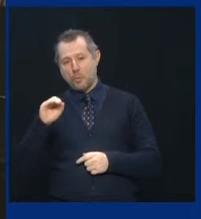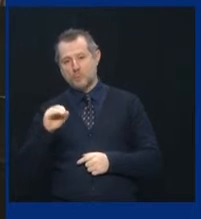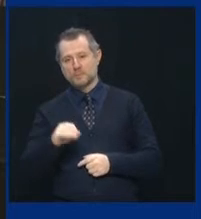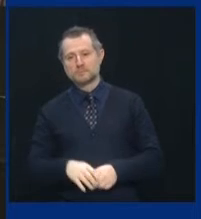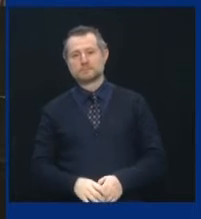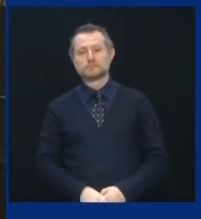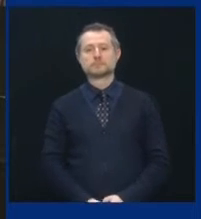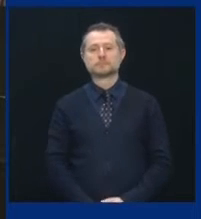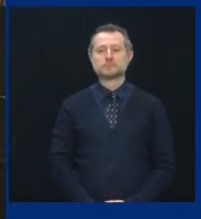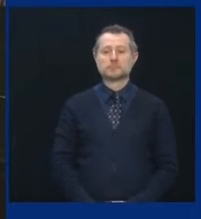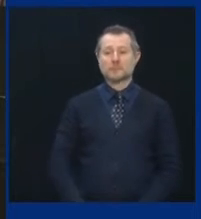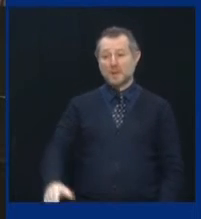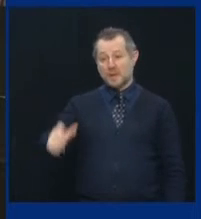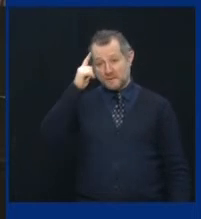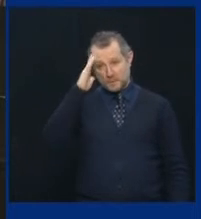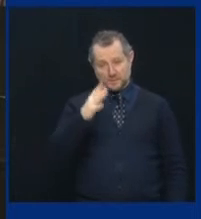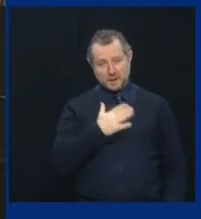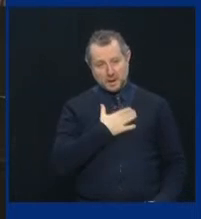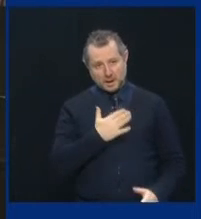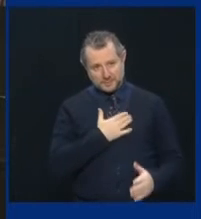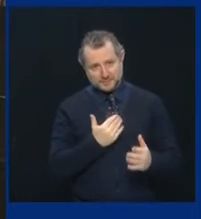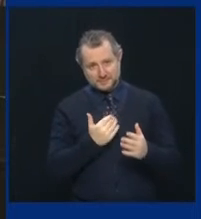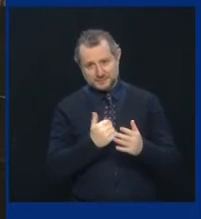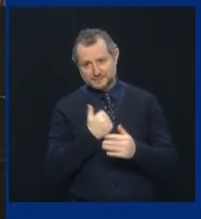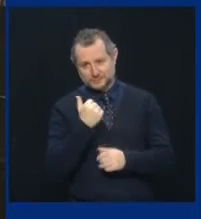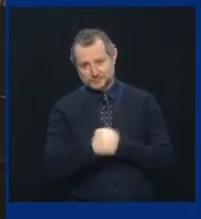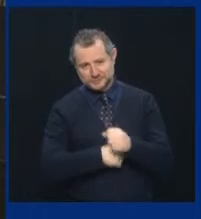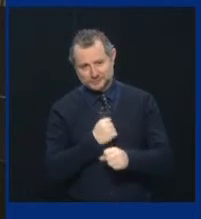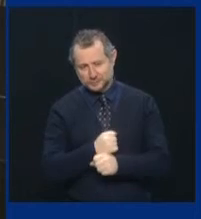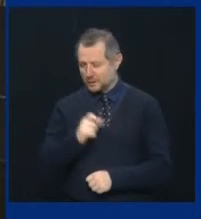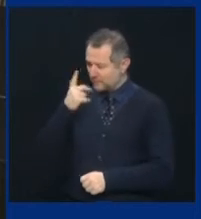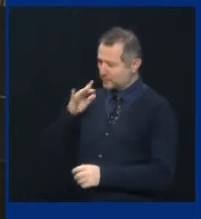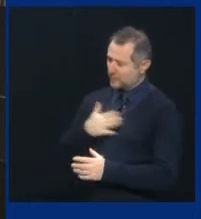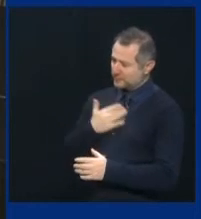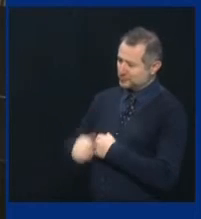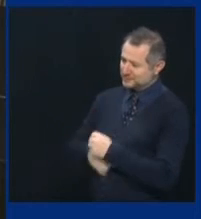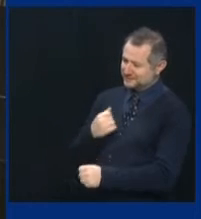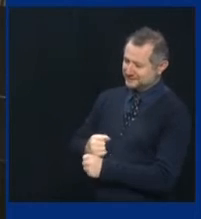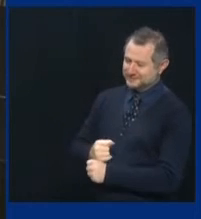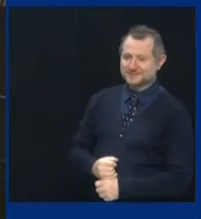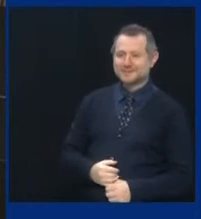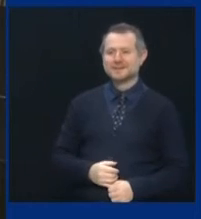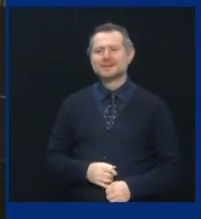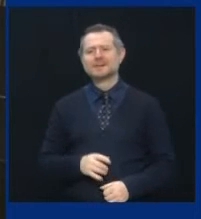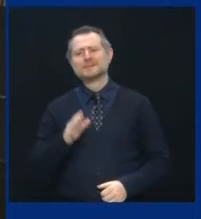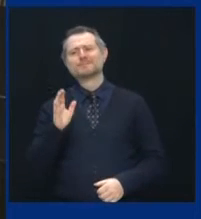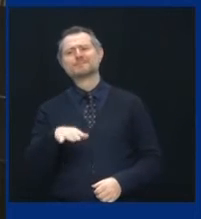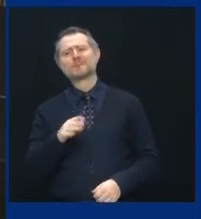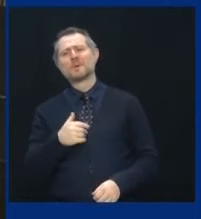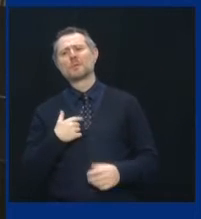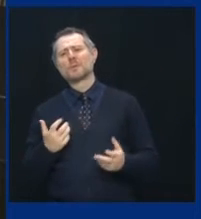Hi, Governor. Happy New Year. Happy New Year, Shannon. So just wanted to get a